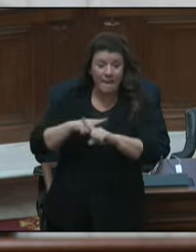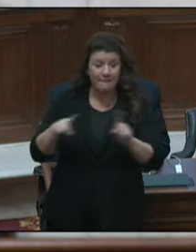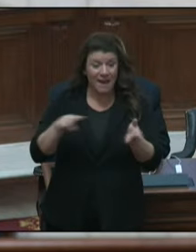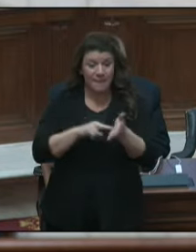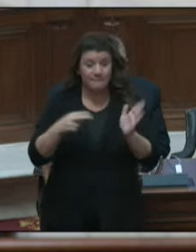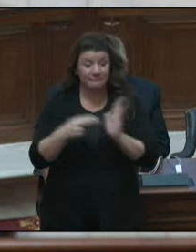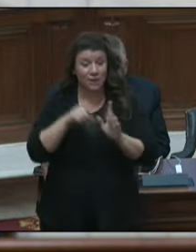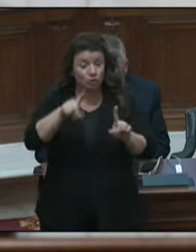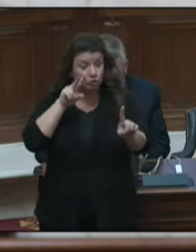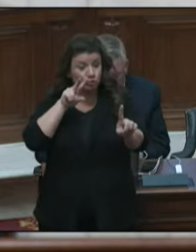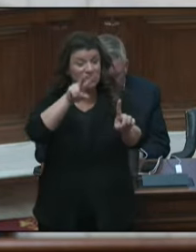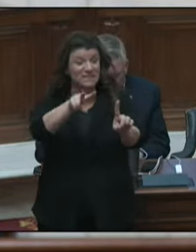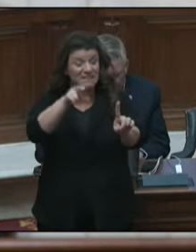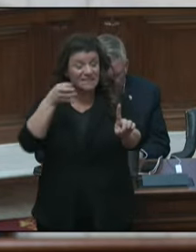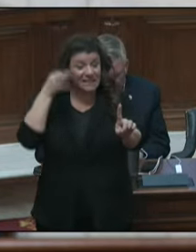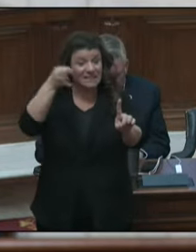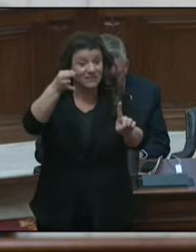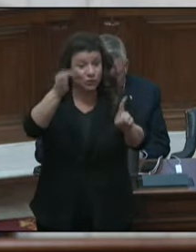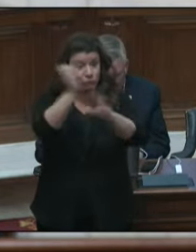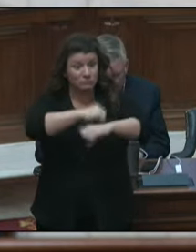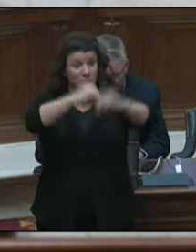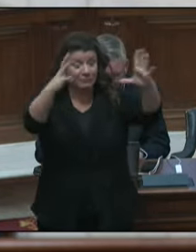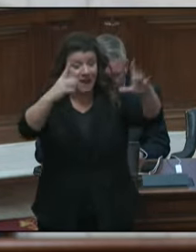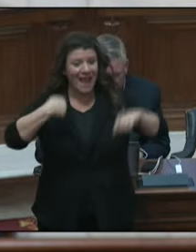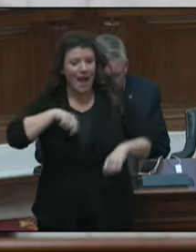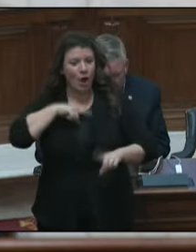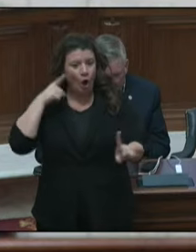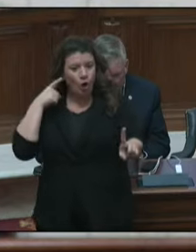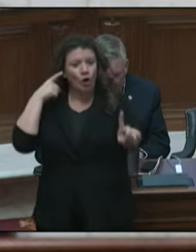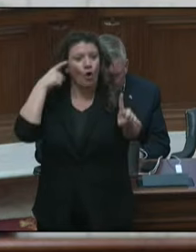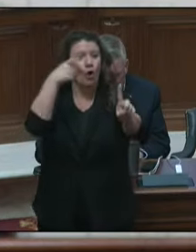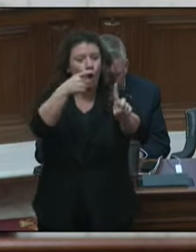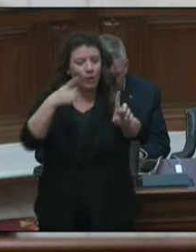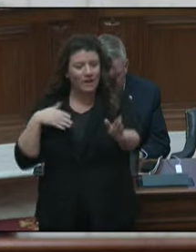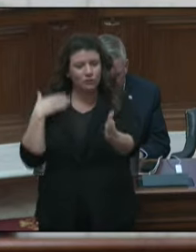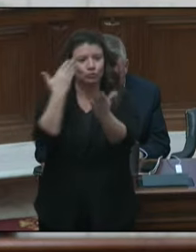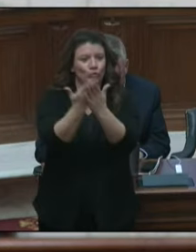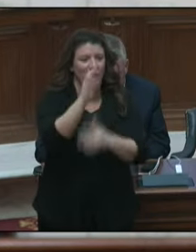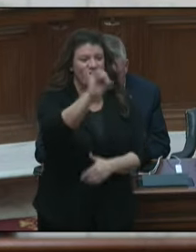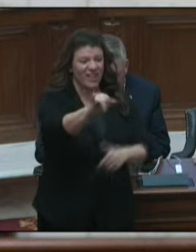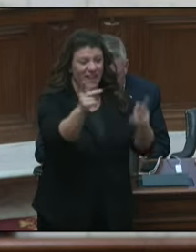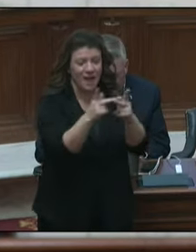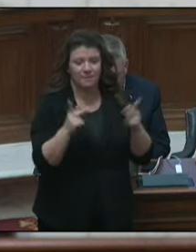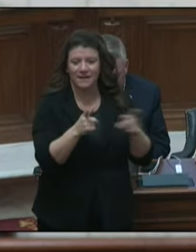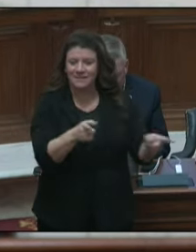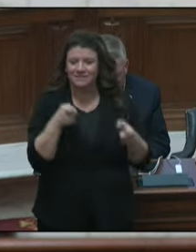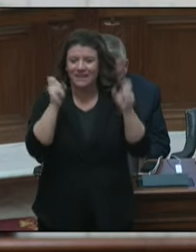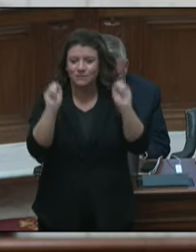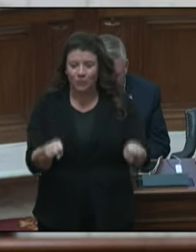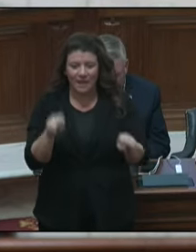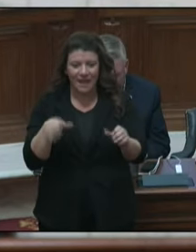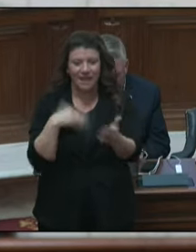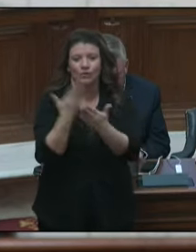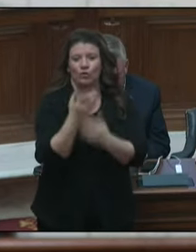beacon and we don't drive ourselves there as fast and as hard as we can possibly go to get